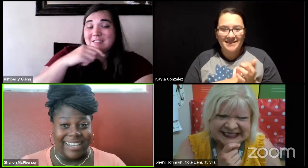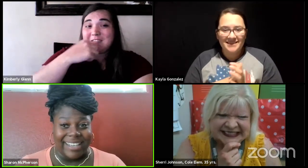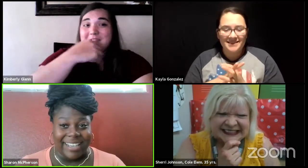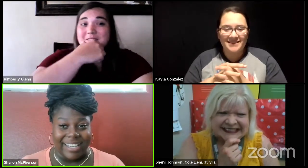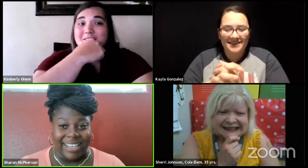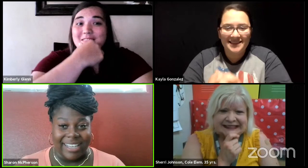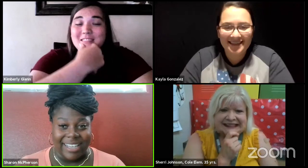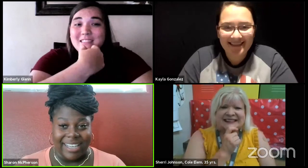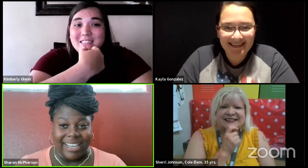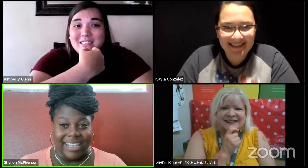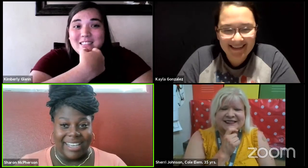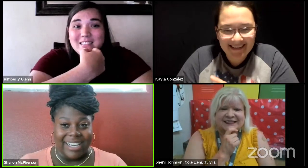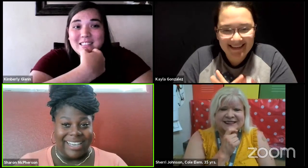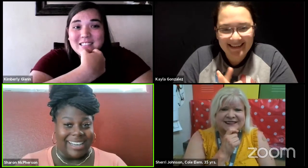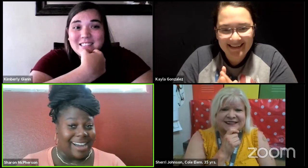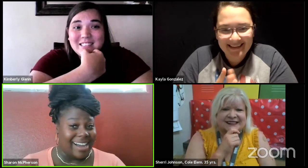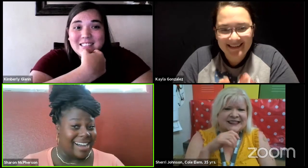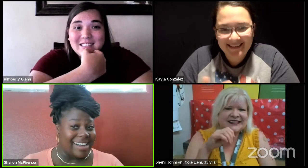guess?